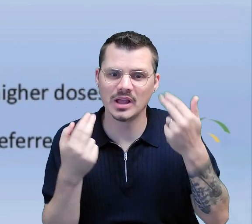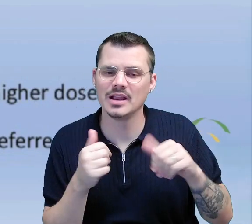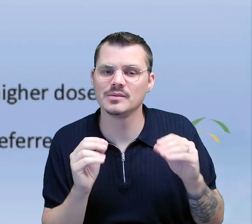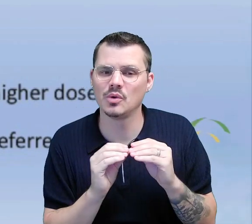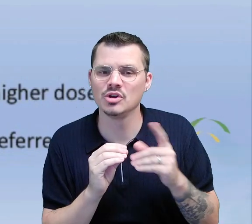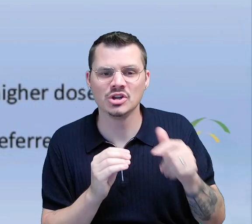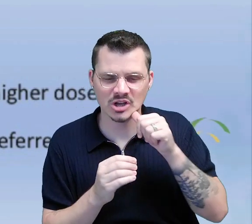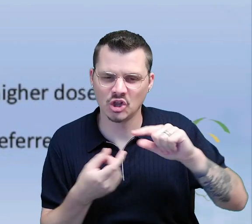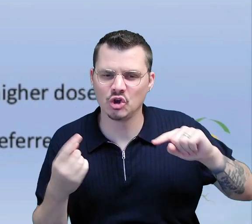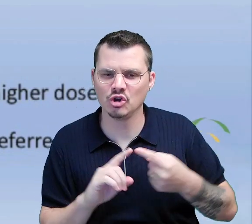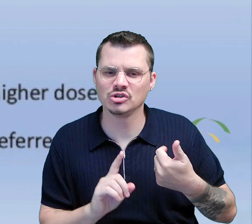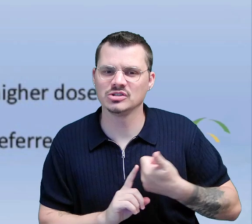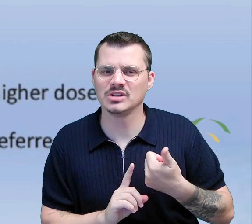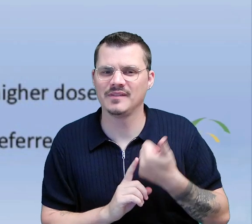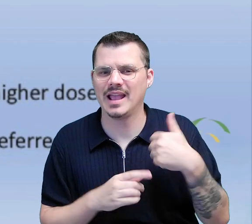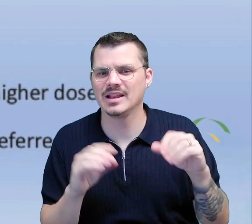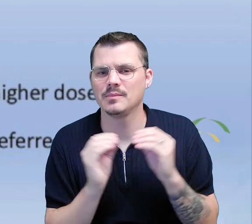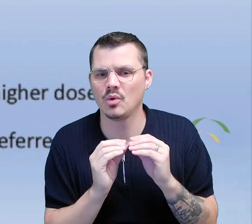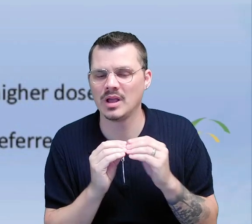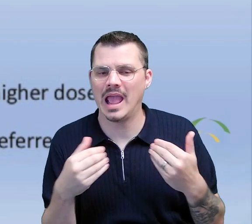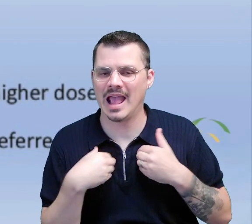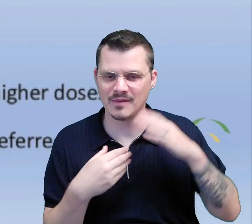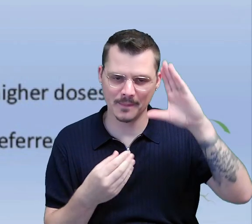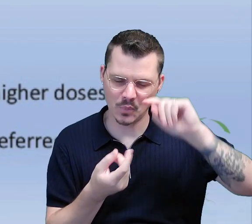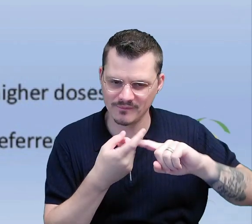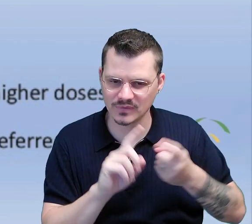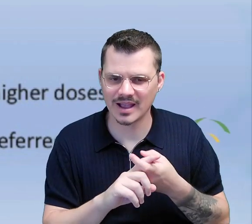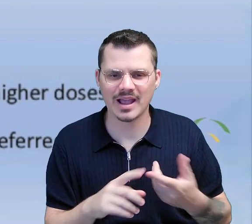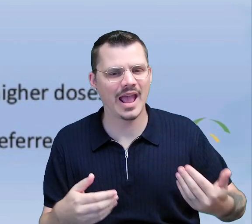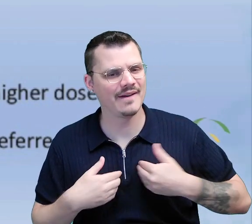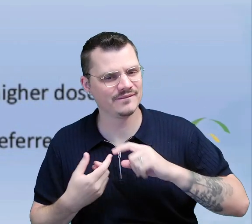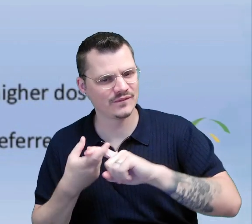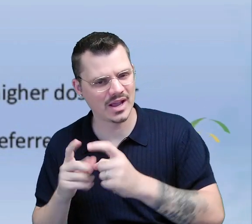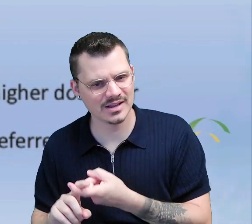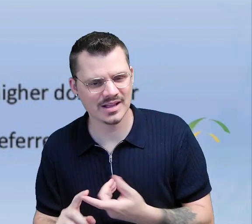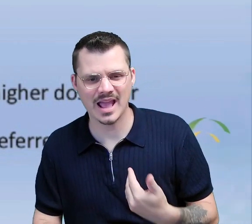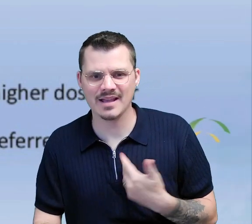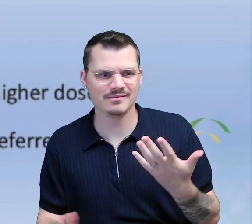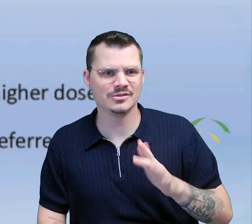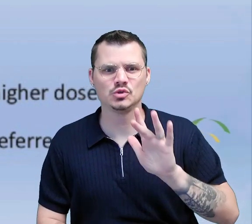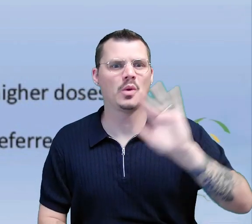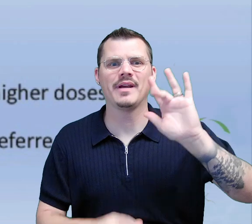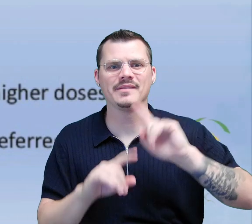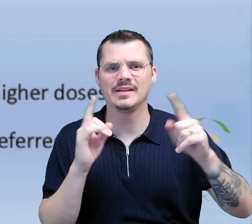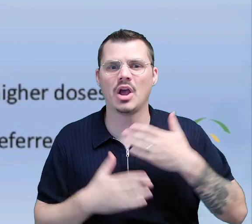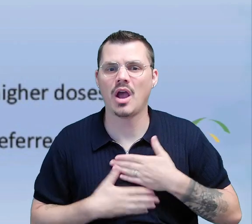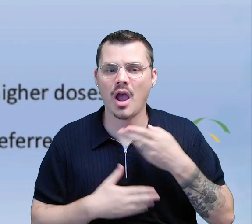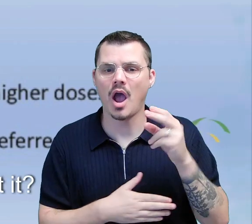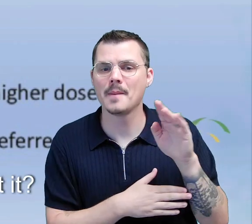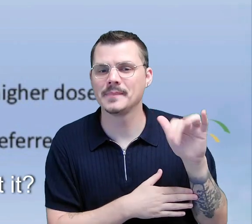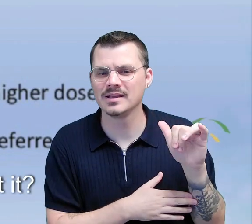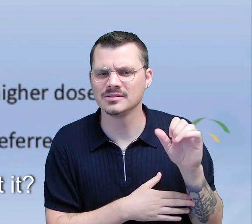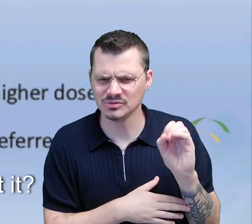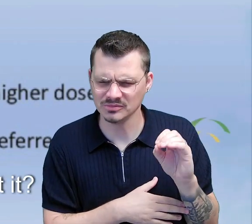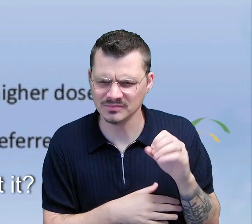She doesn't damage herself anymore. She's got a boyfriend, she's got friends, she's got 25 hobbies.